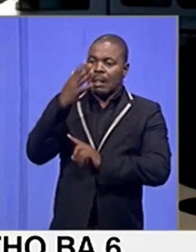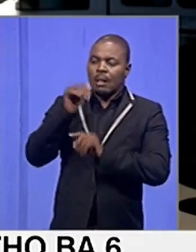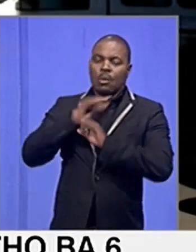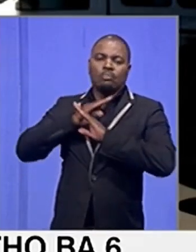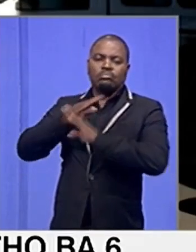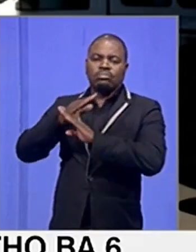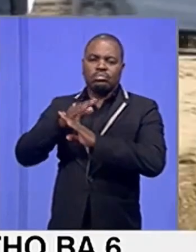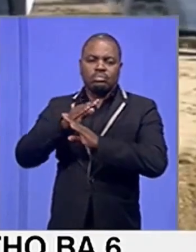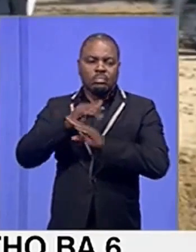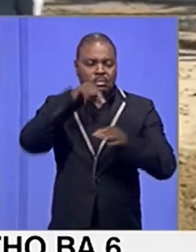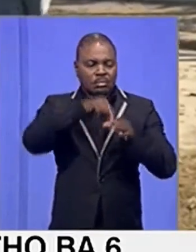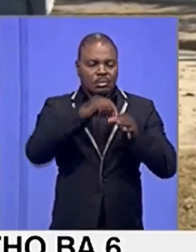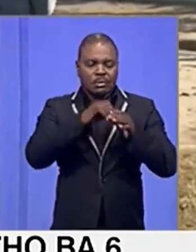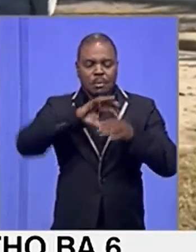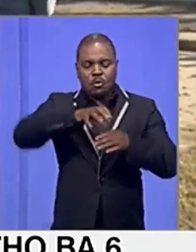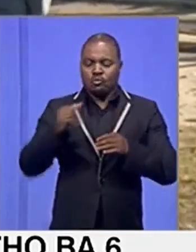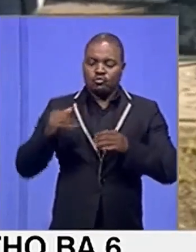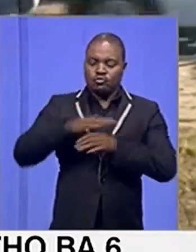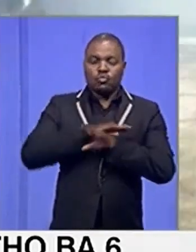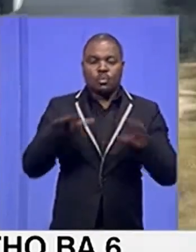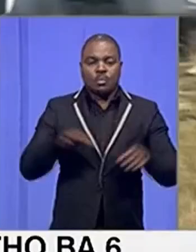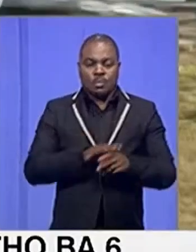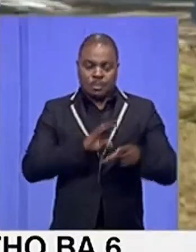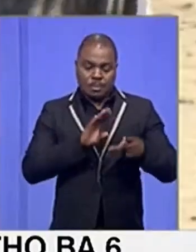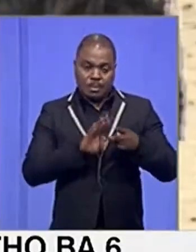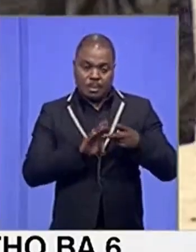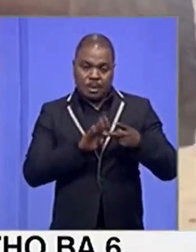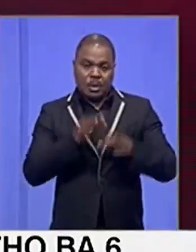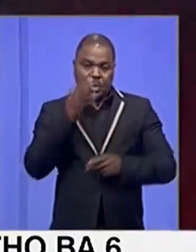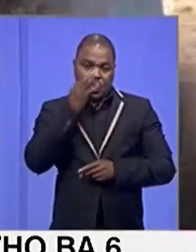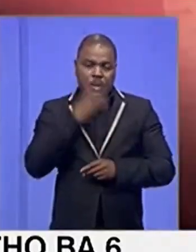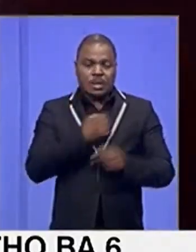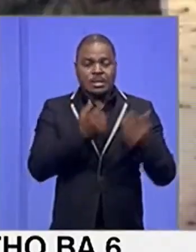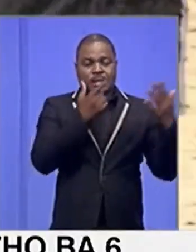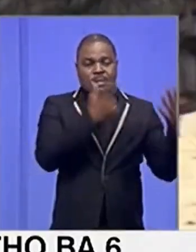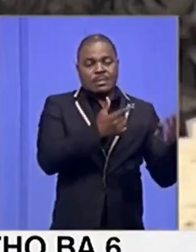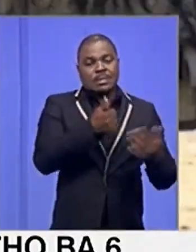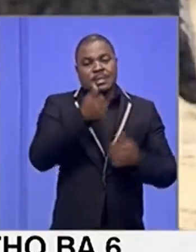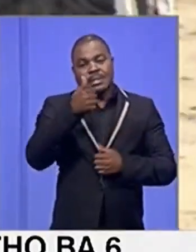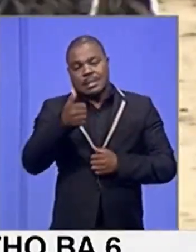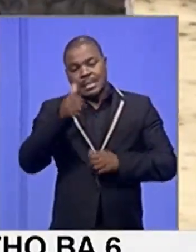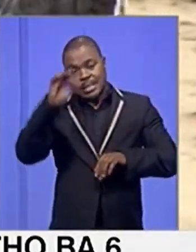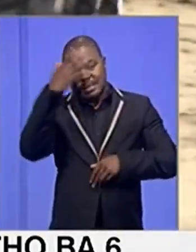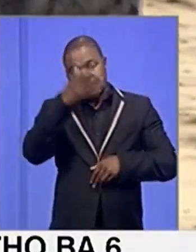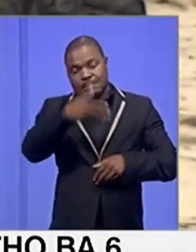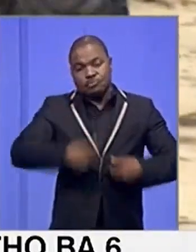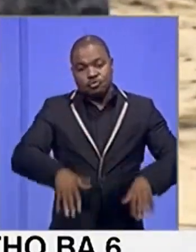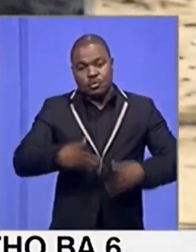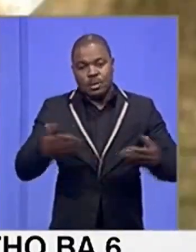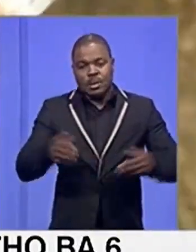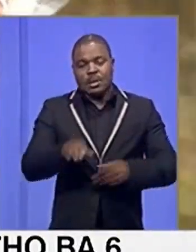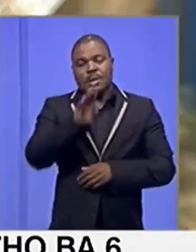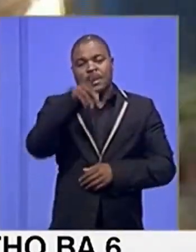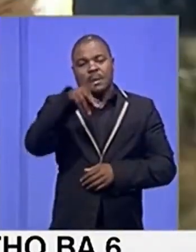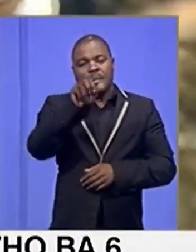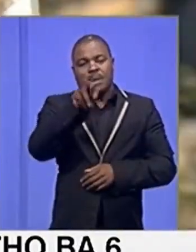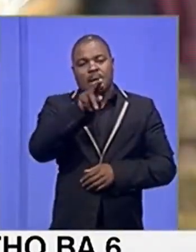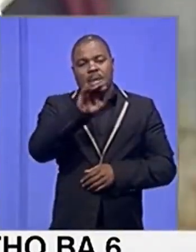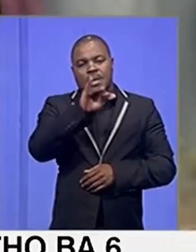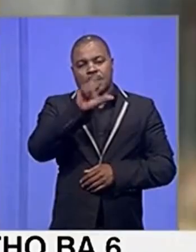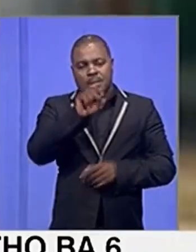akena ka ra province. O boletse gape gore o bokile ditiragalo tse 17 tsela tsa letshololo ka tikologong ya Paris le